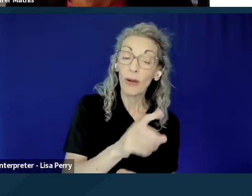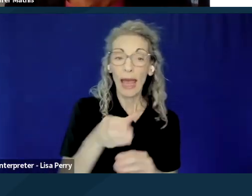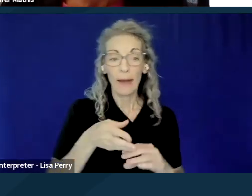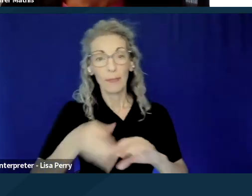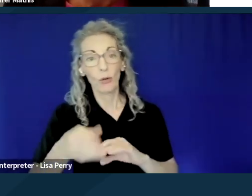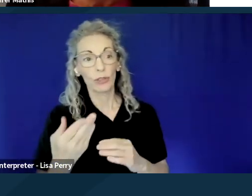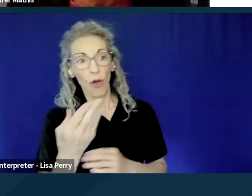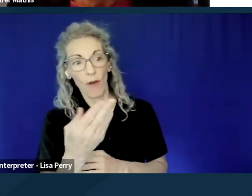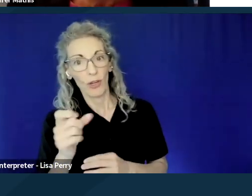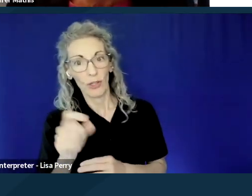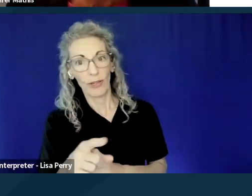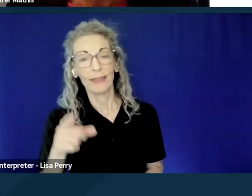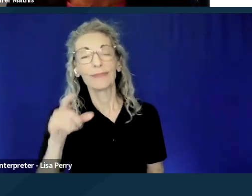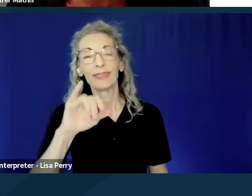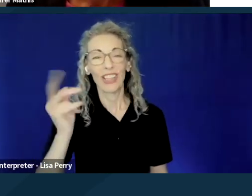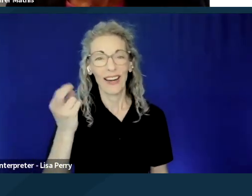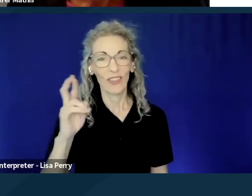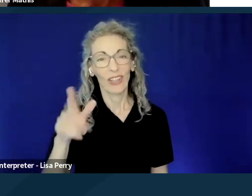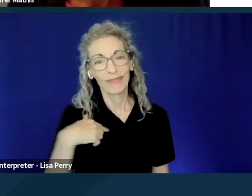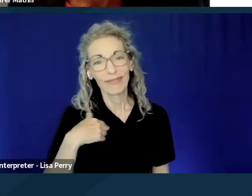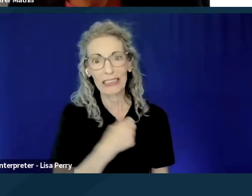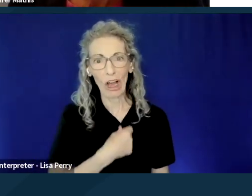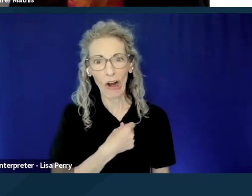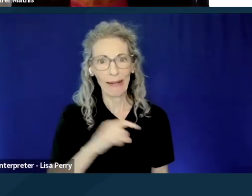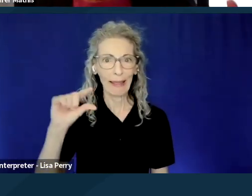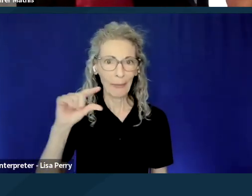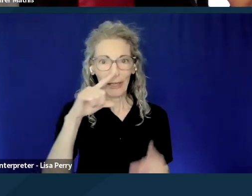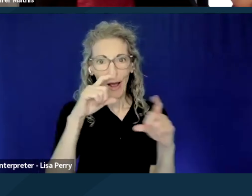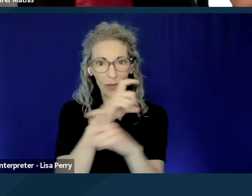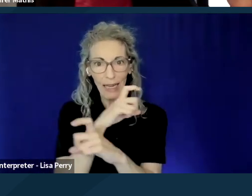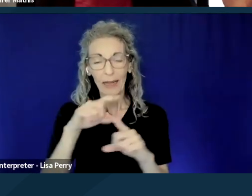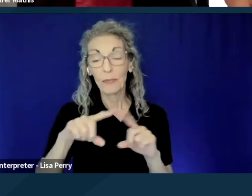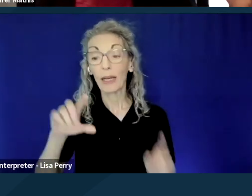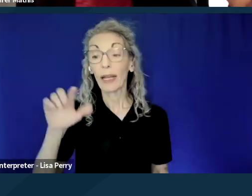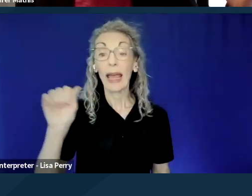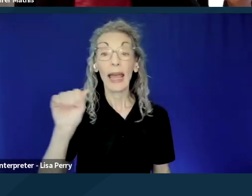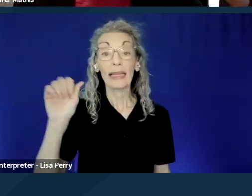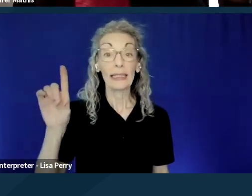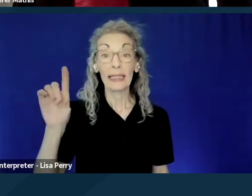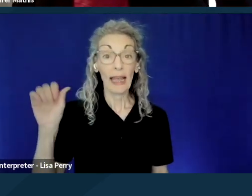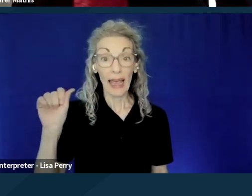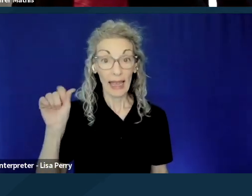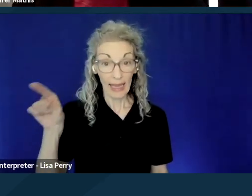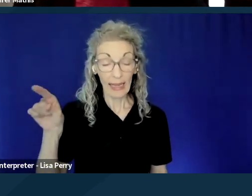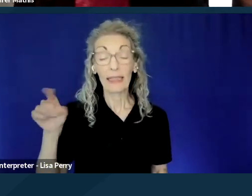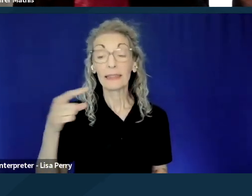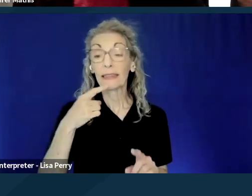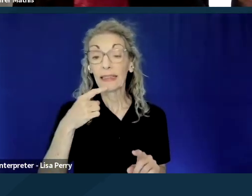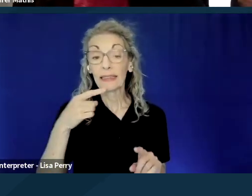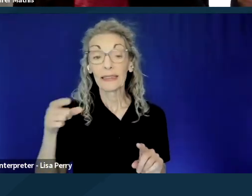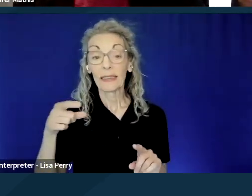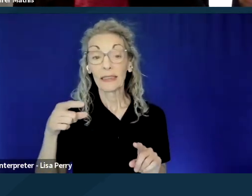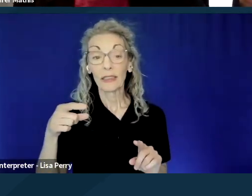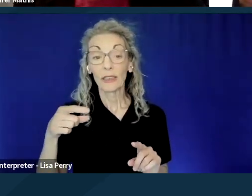sorry, it's a little bit complicated, but under the ADA, there's sort of a